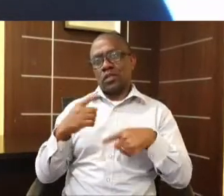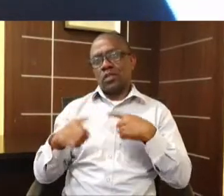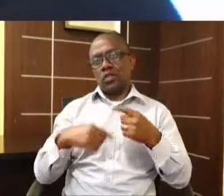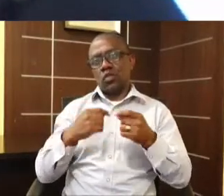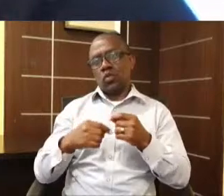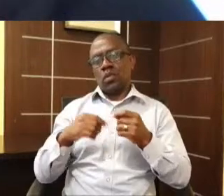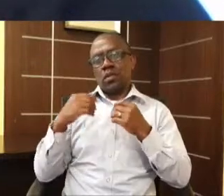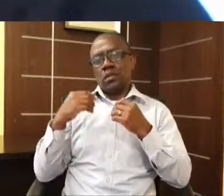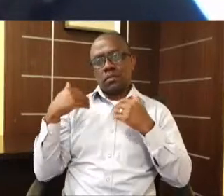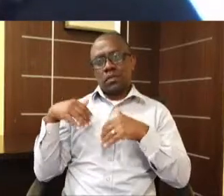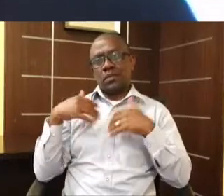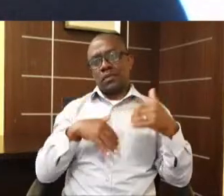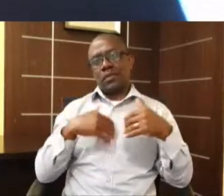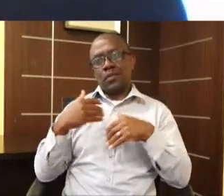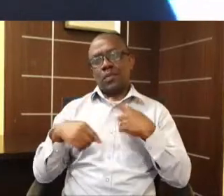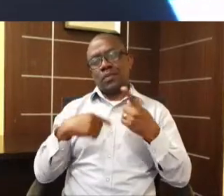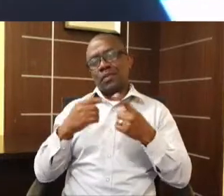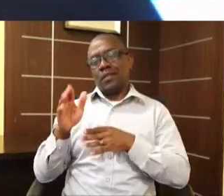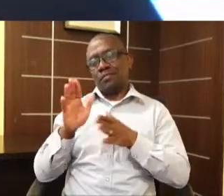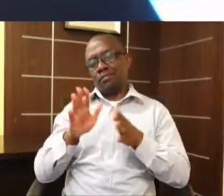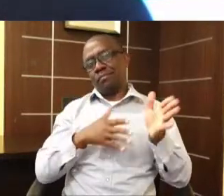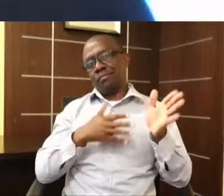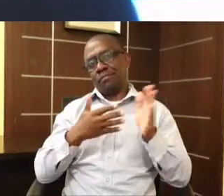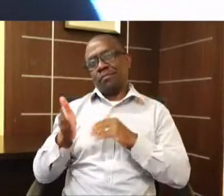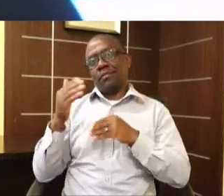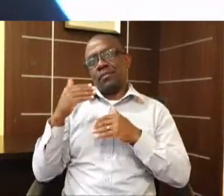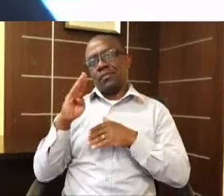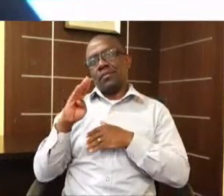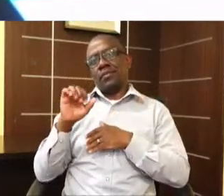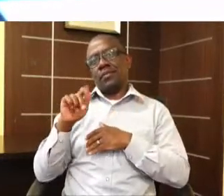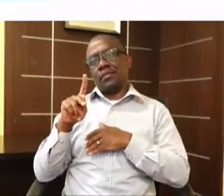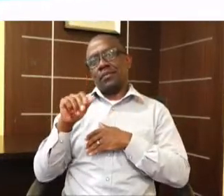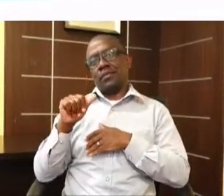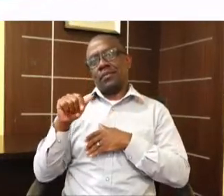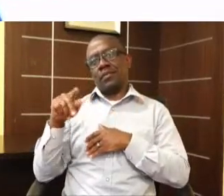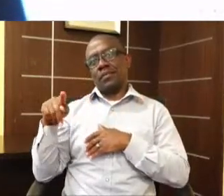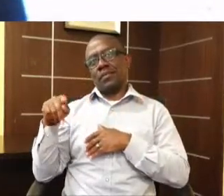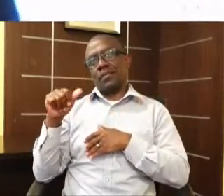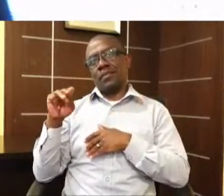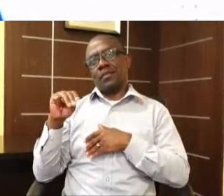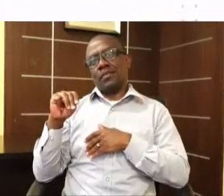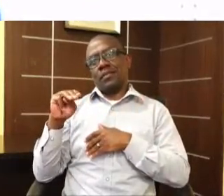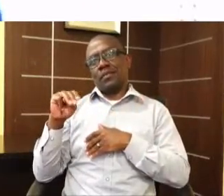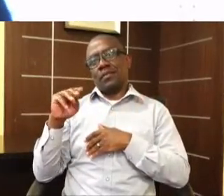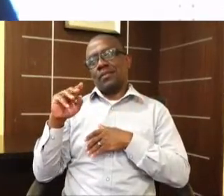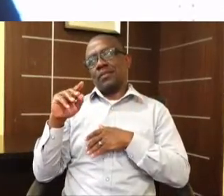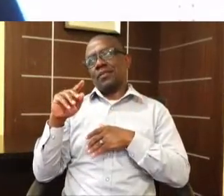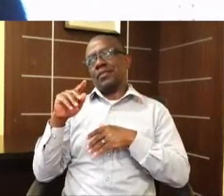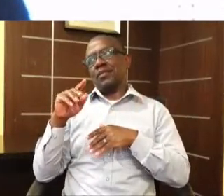Concentration is the game. Baker, Baker, Pam, Pam.